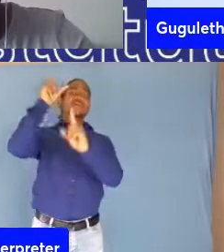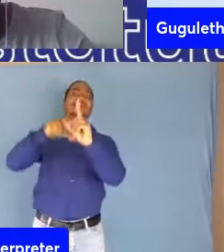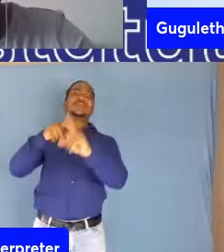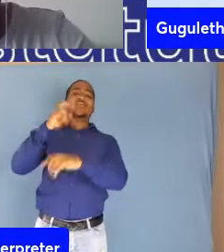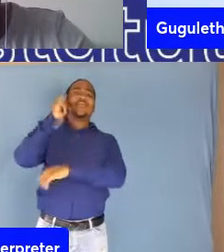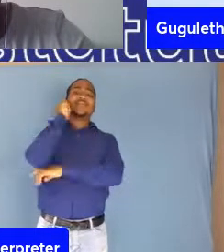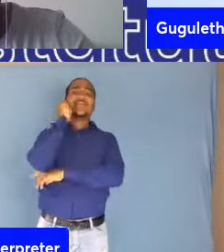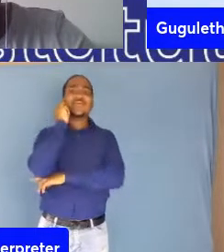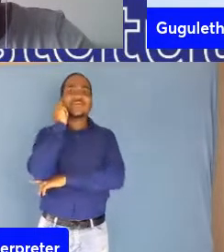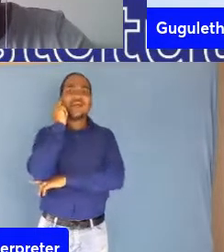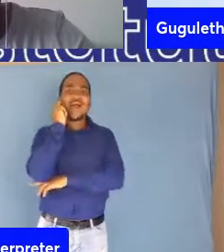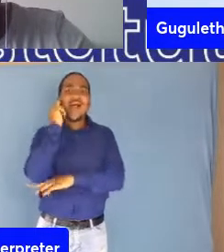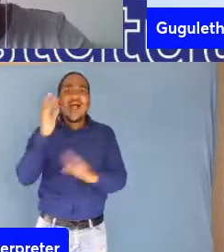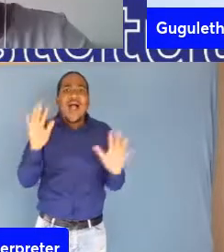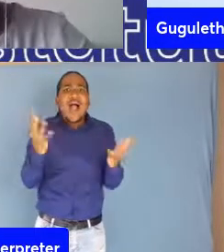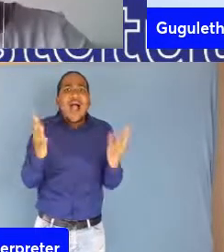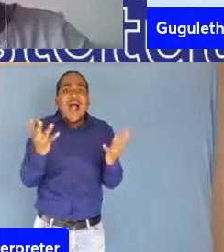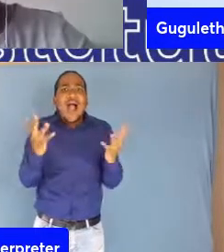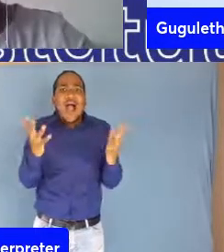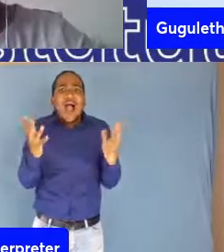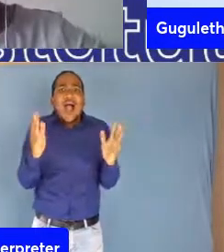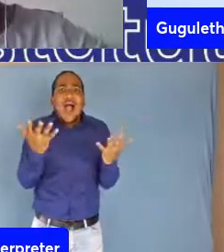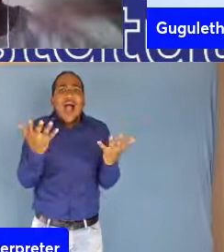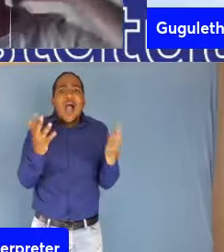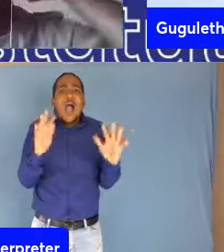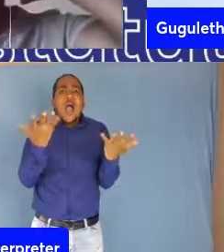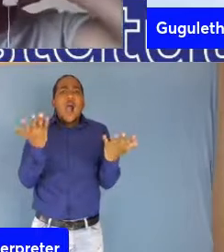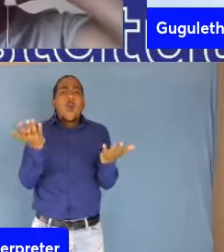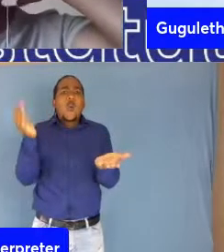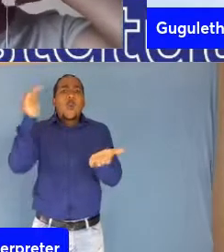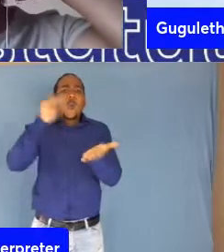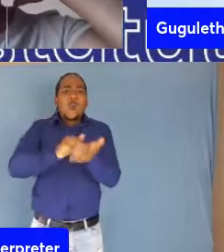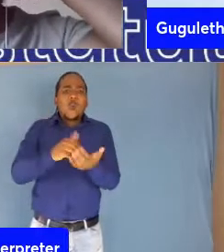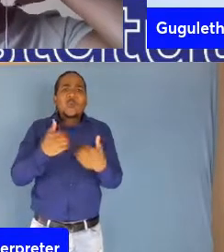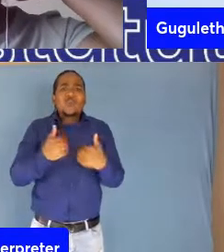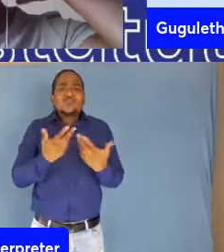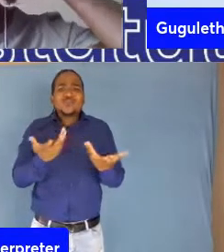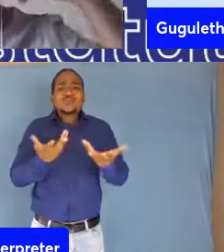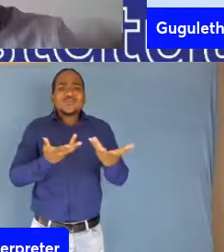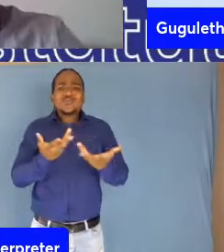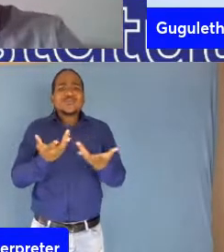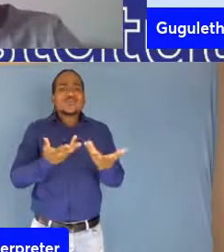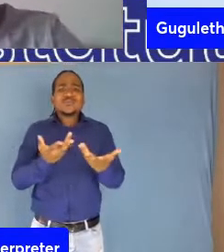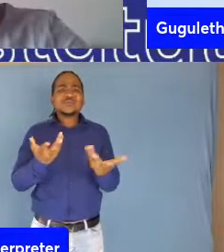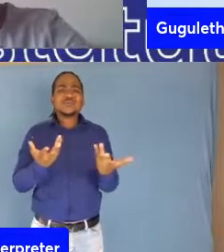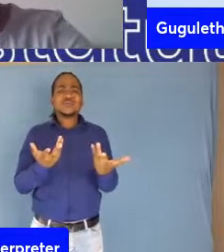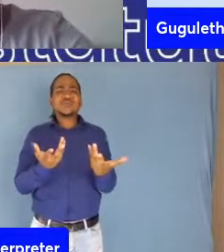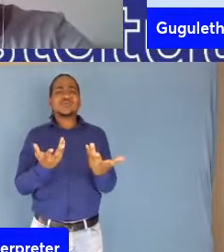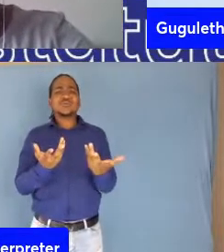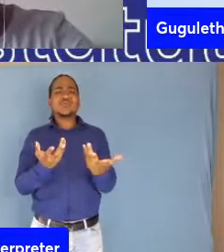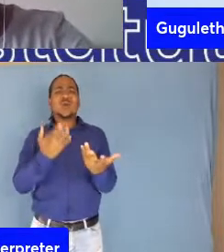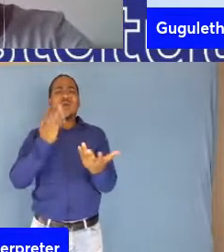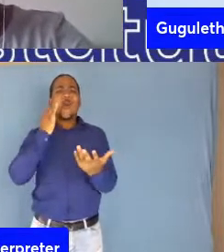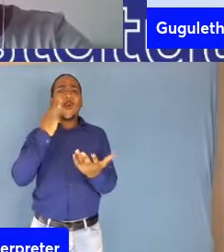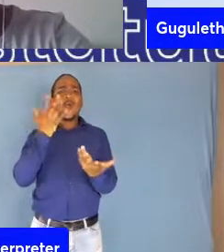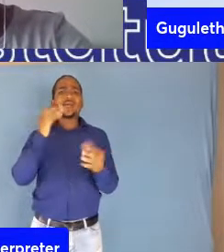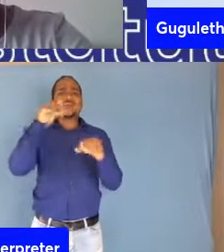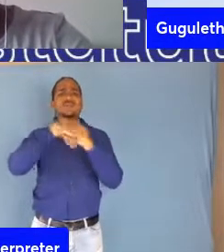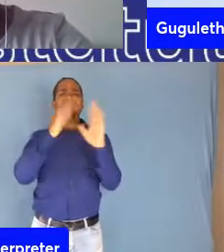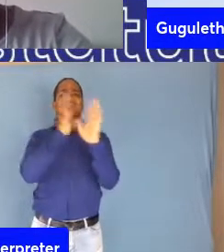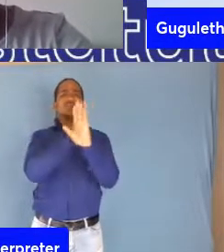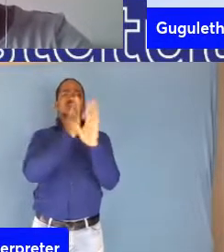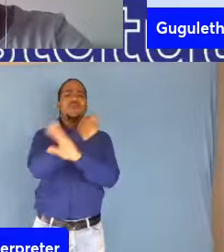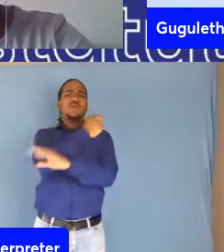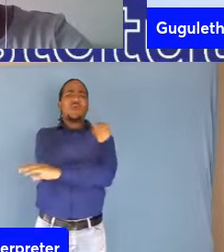How did you even arrive at this point? When you go sure. to private hospitals, it is